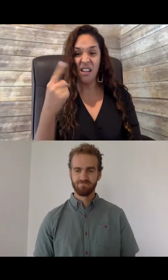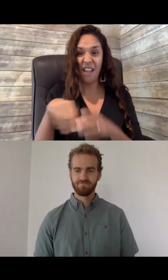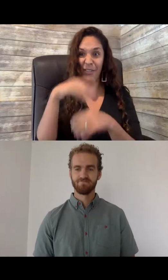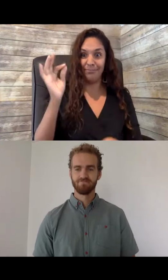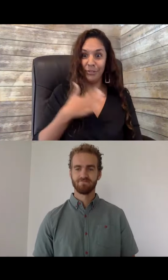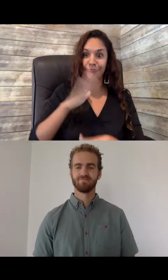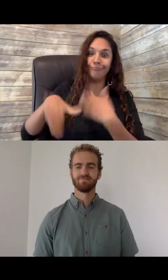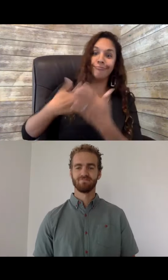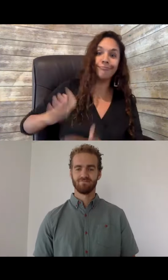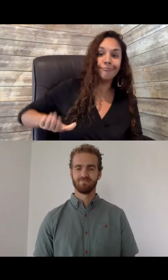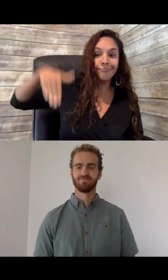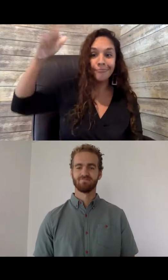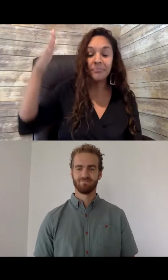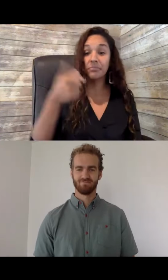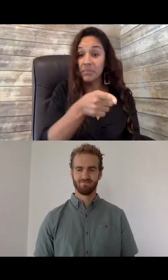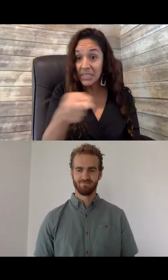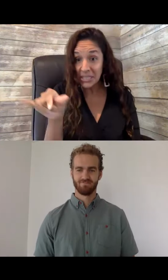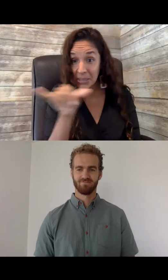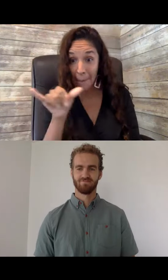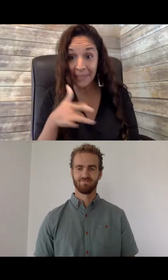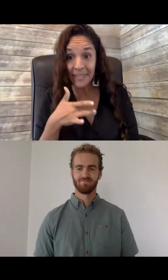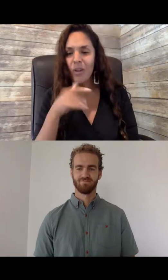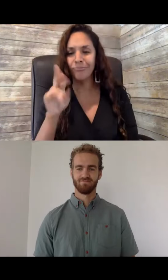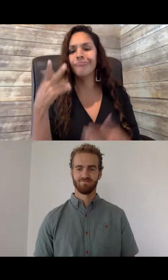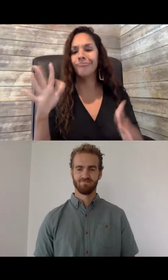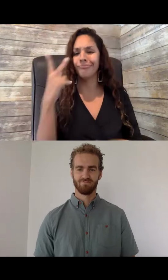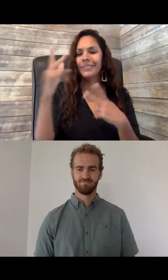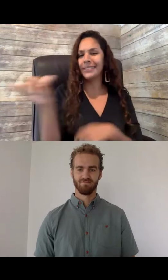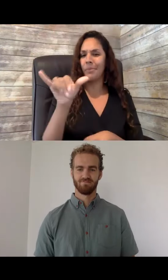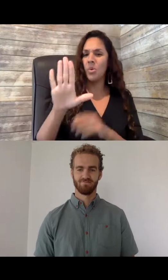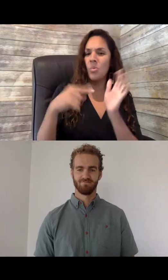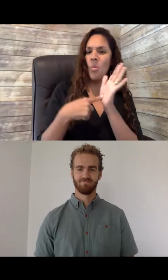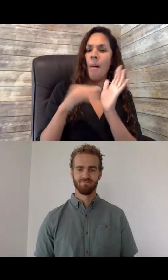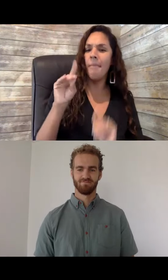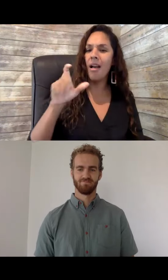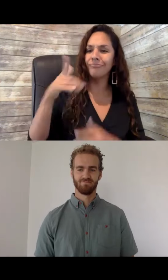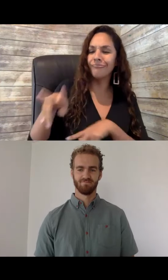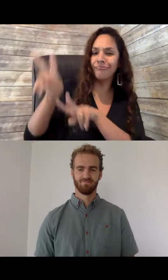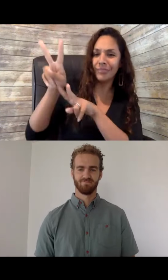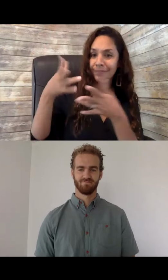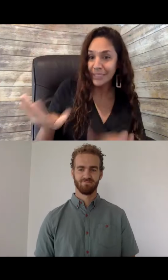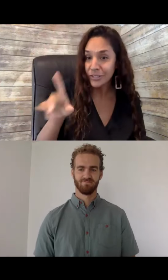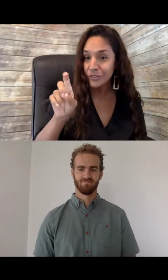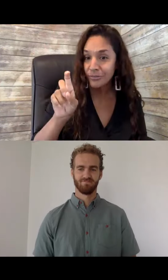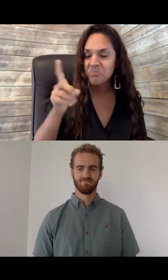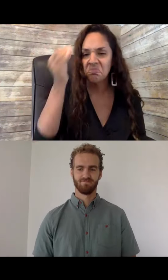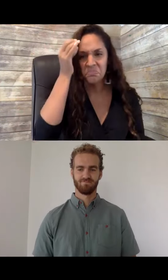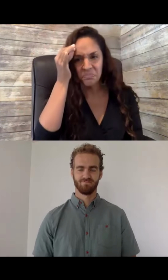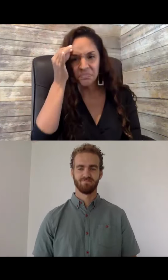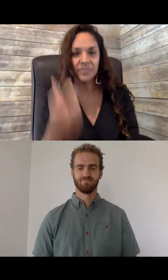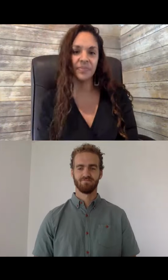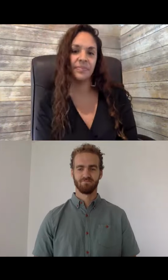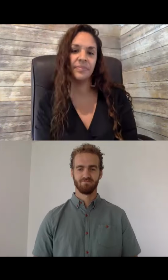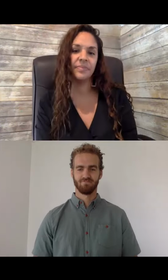didn't. Maybe one out of my entire childhood. I wonder if others have had the same feeling, or if you've seen your role model,